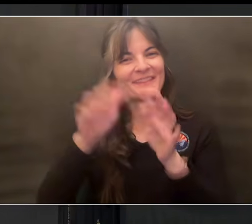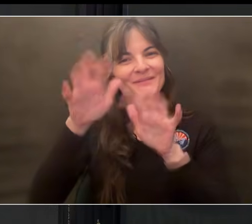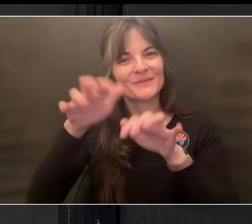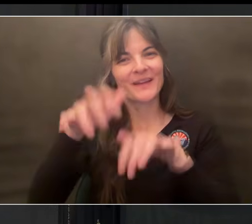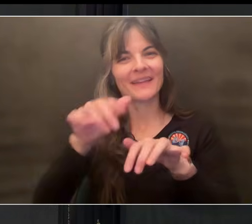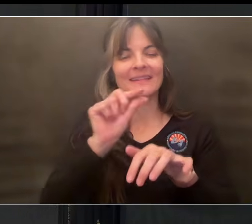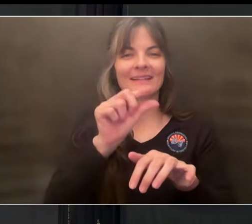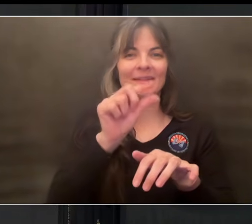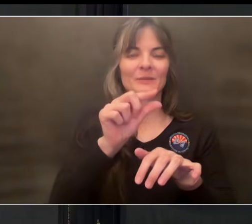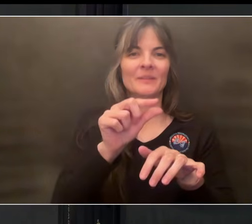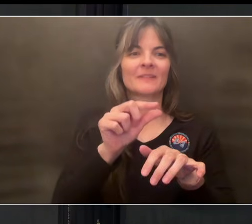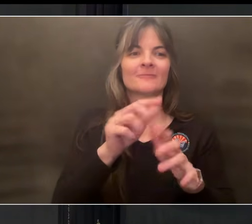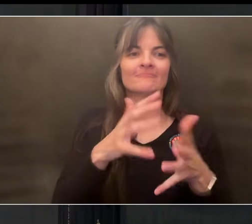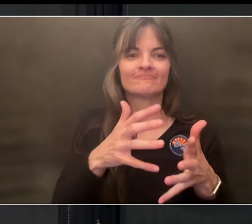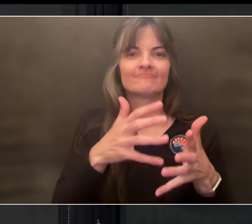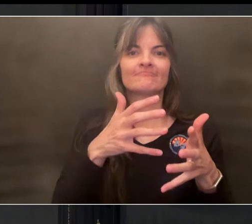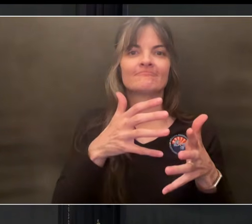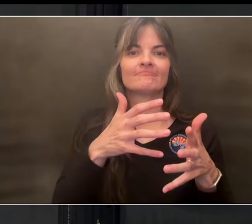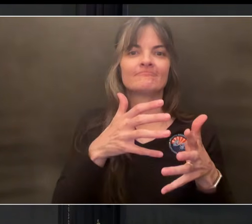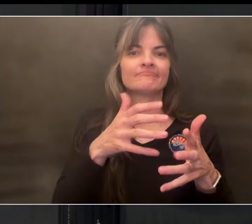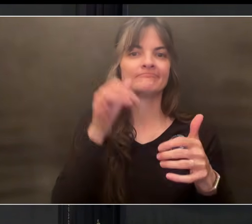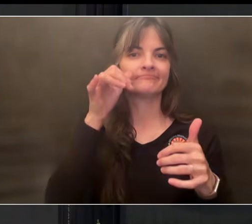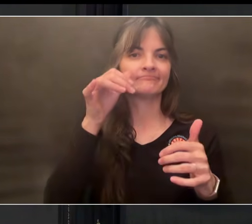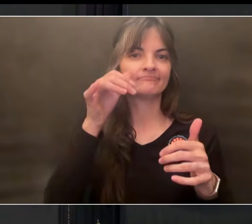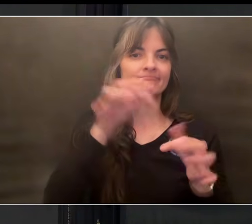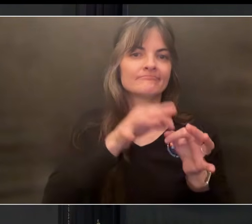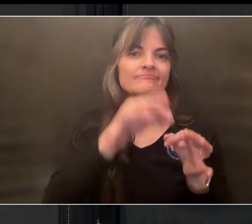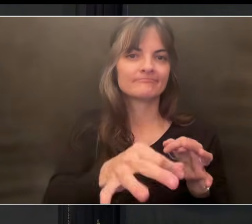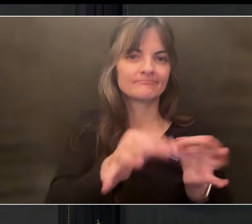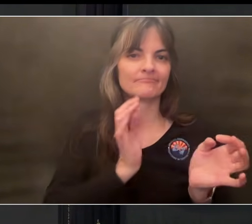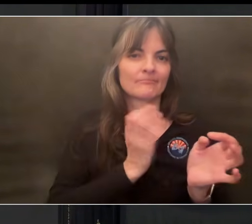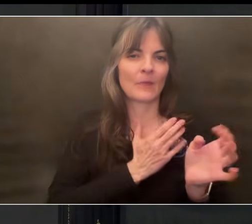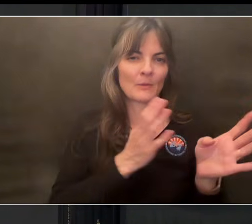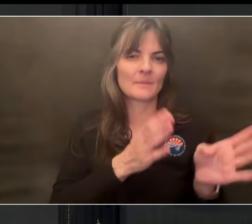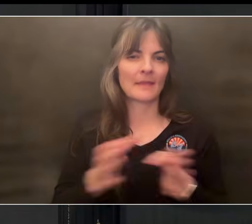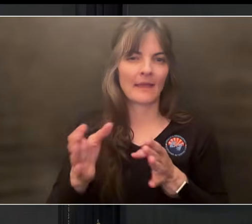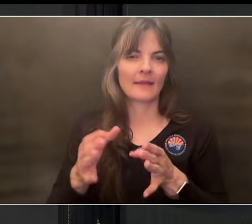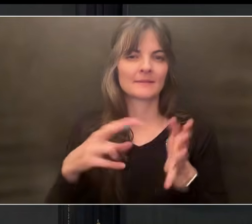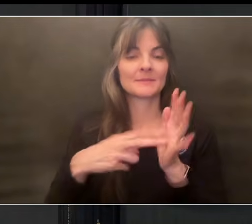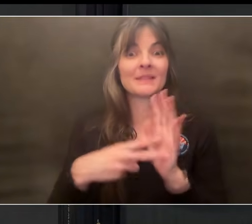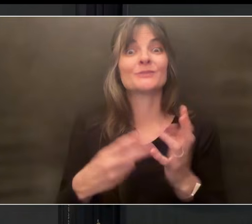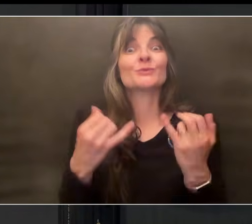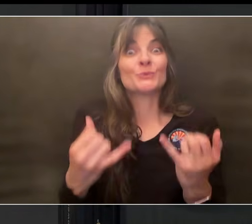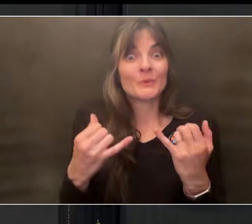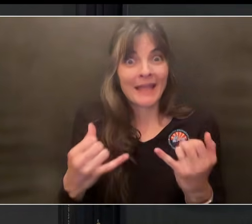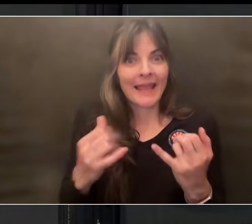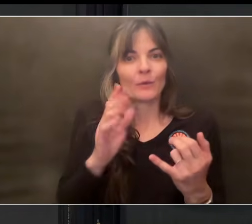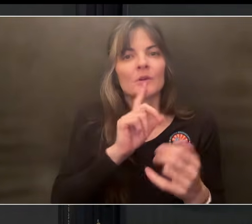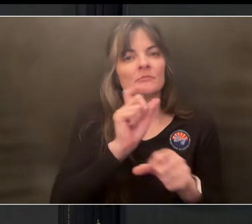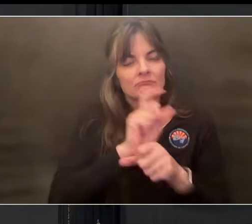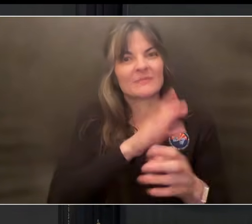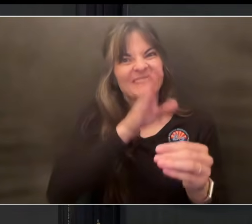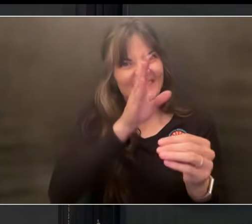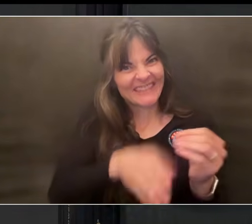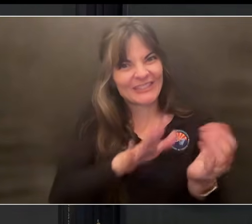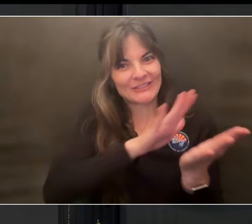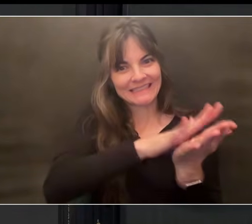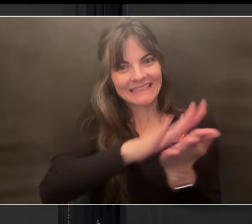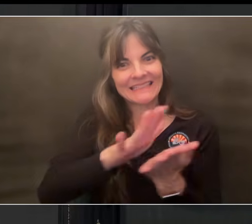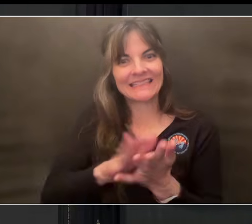those efforts as well. So moving forward today, they're going to finish cleaning up that spike camp as well as working